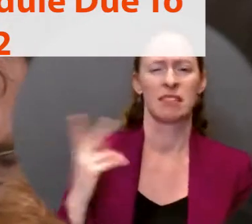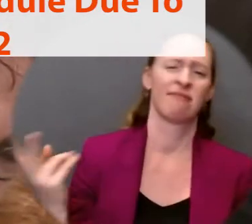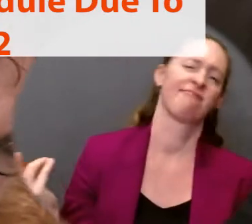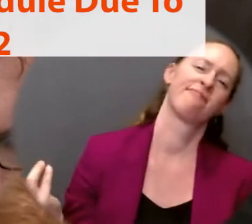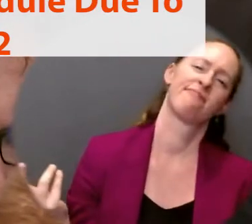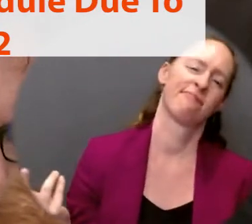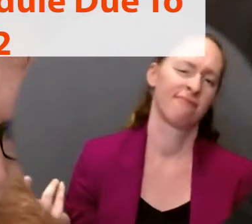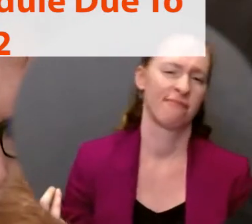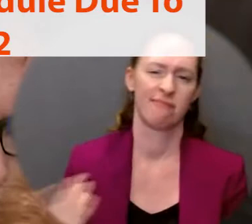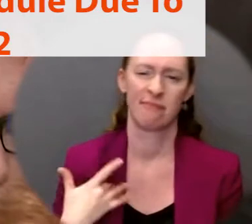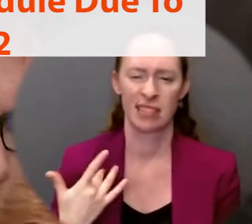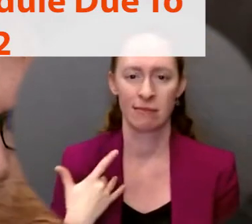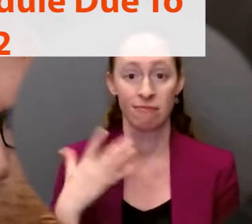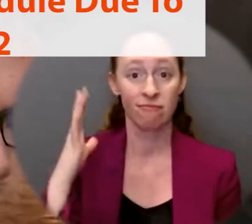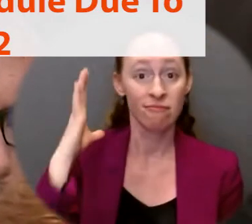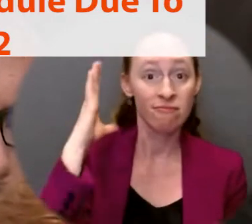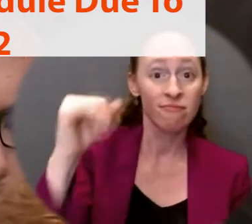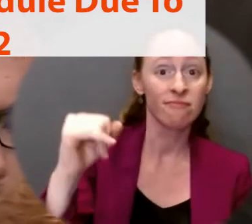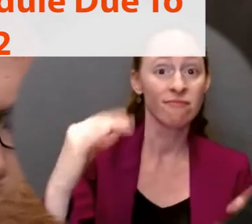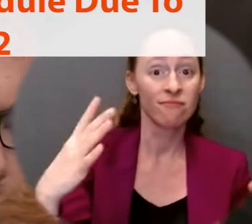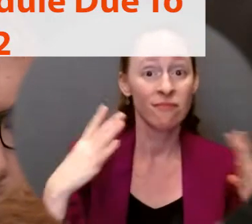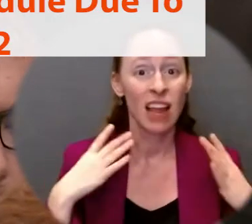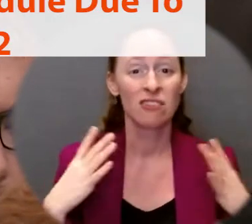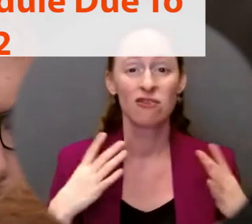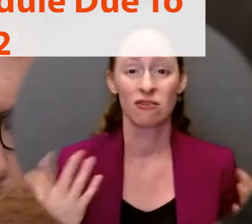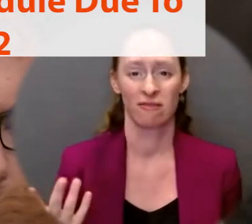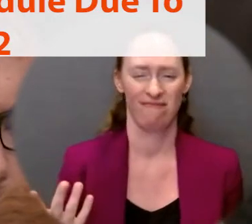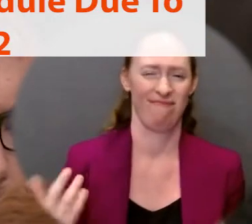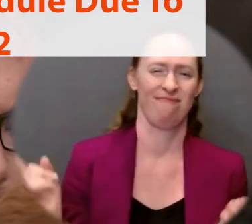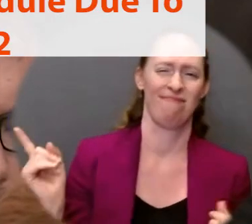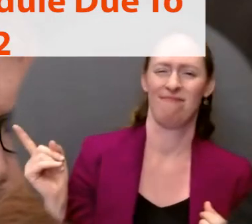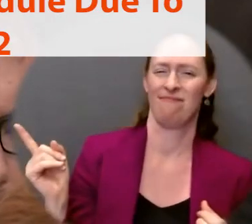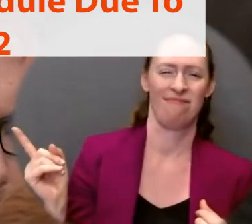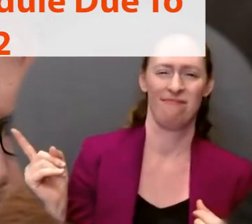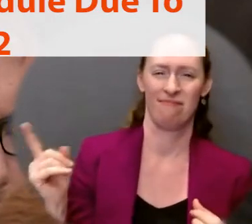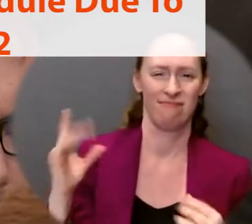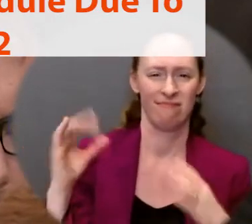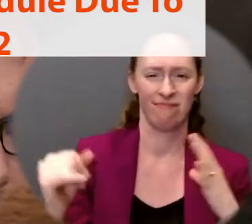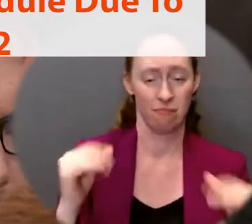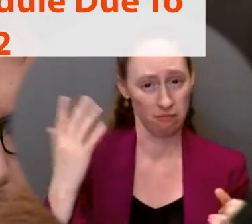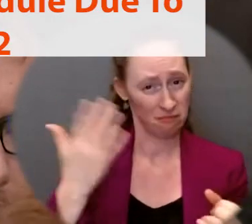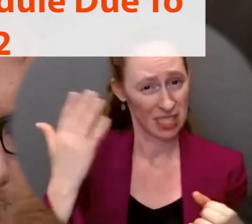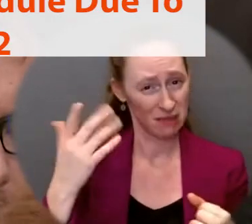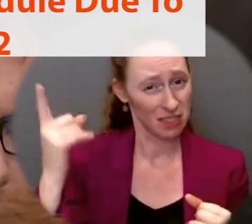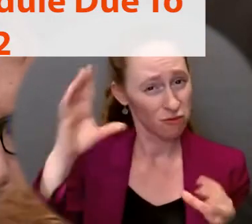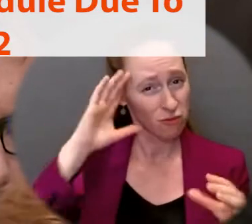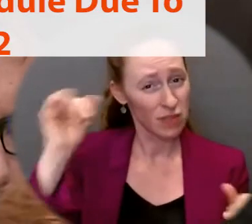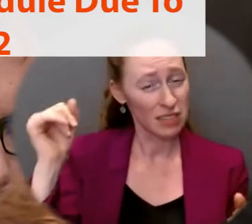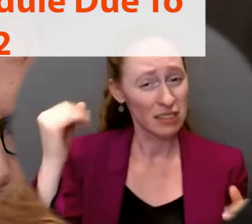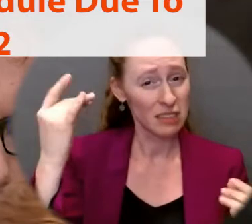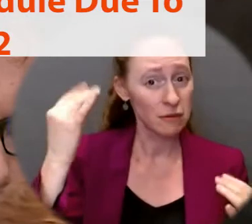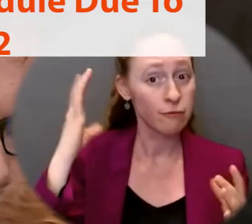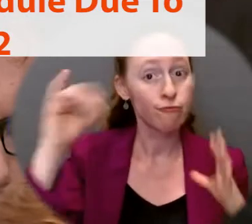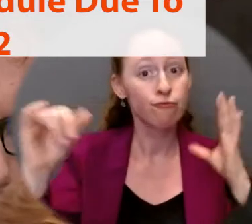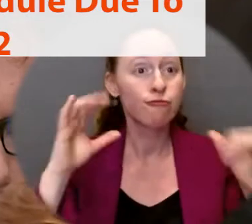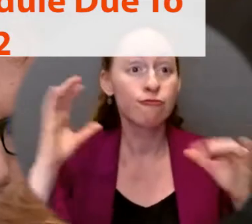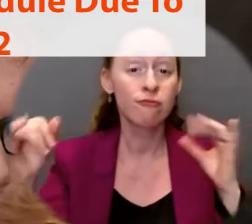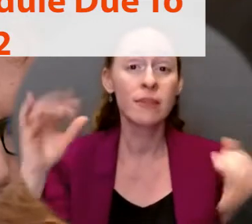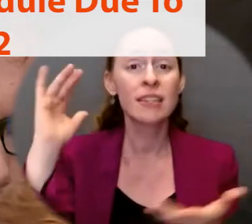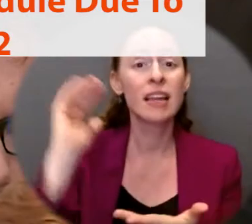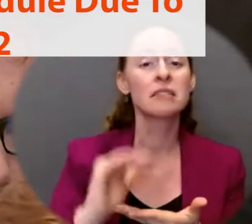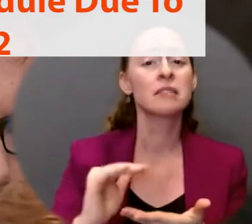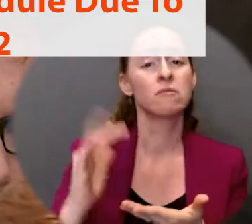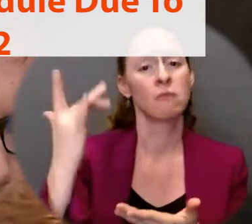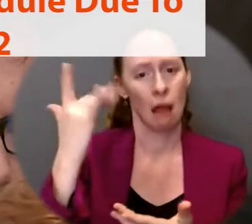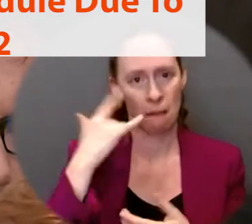this year. He's been in North and South Carolina on vacation. Has the president himself considered personally reducing his spending because of inflation,